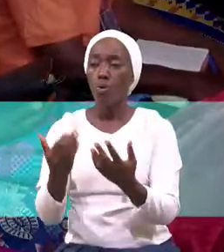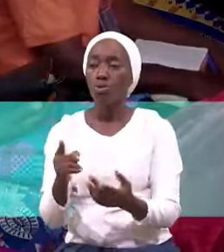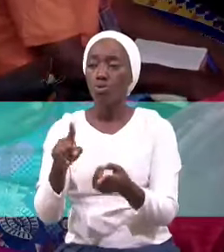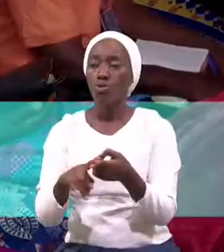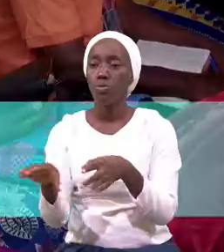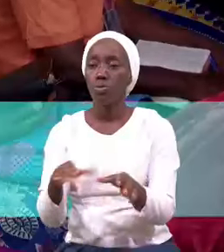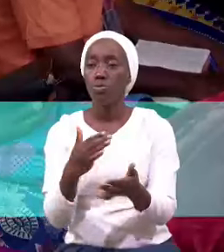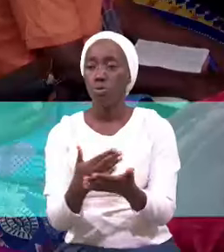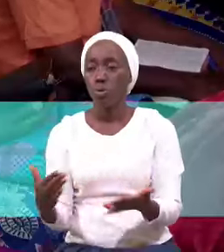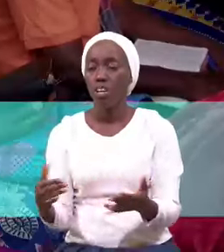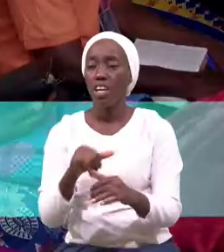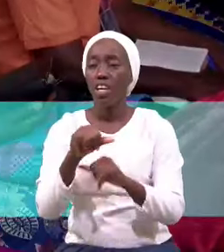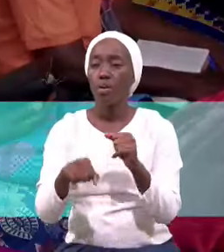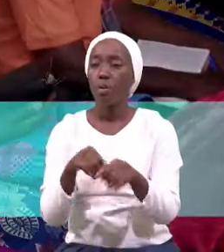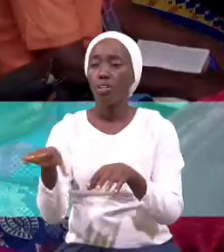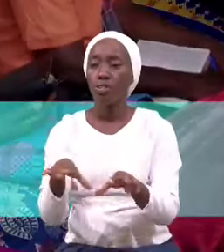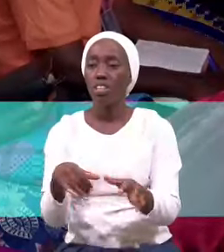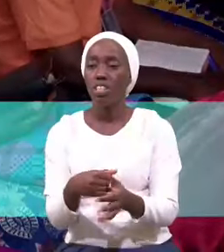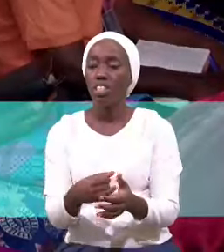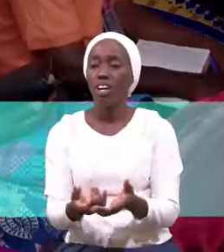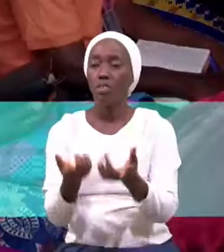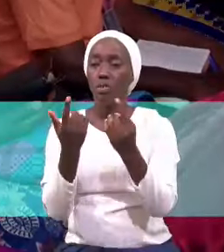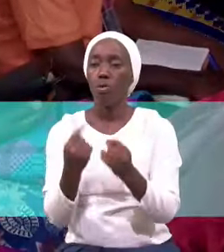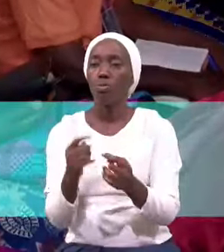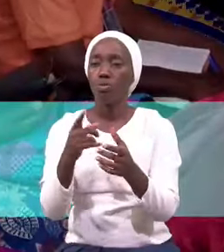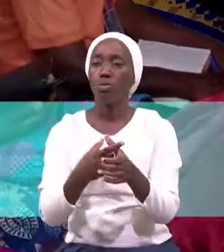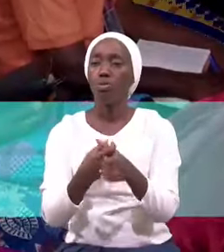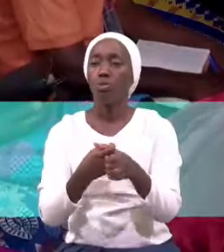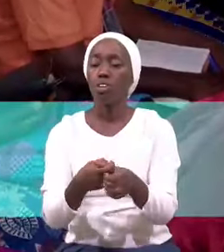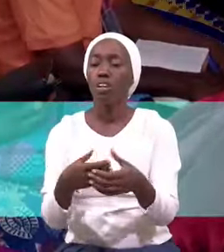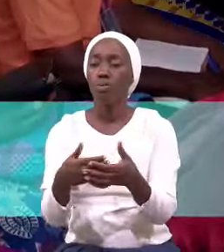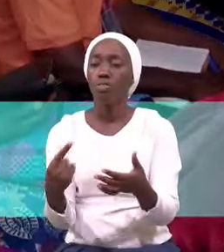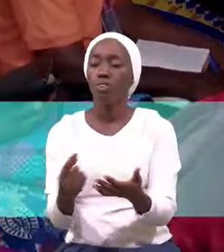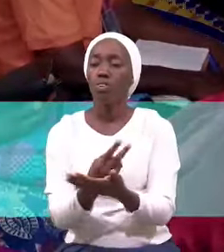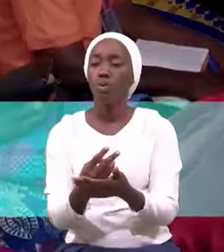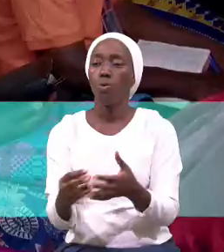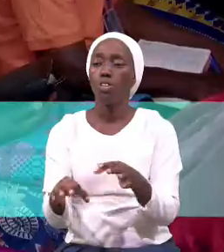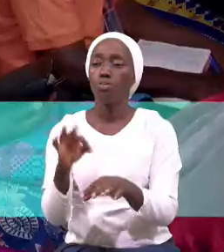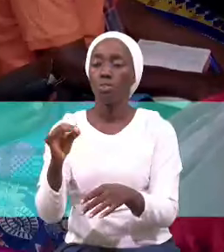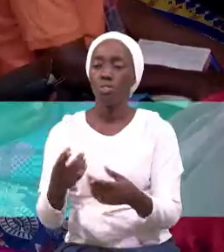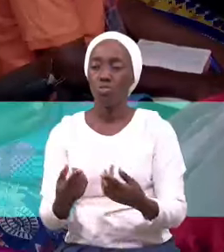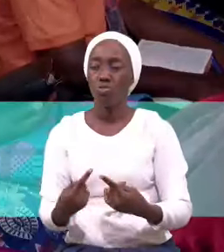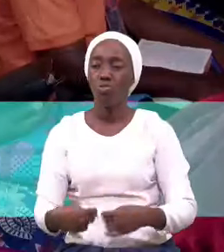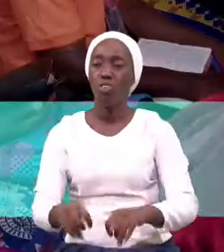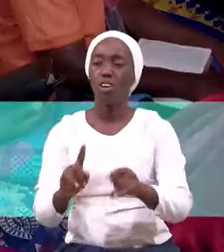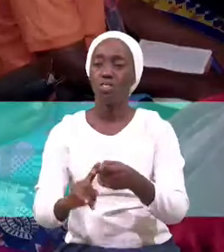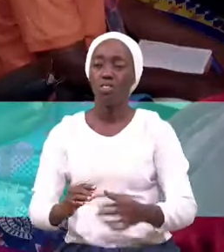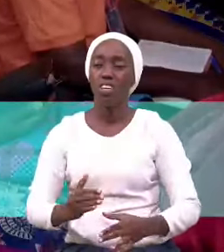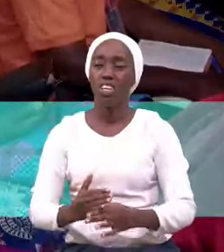doing it, and you come and you run before the Holy Spirit trying to hinder him.